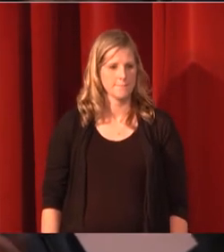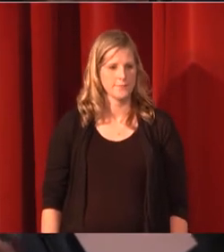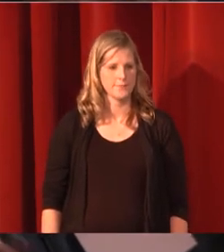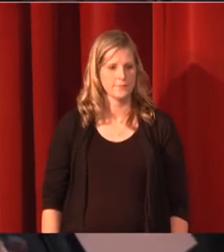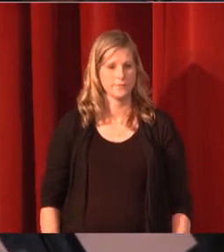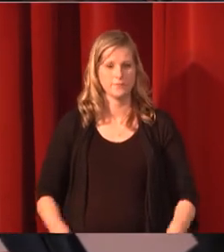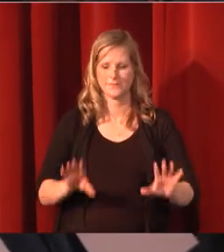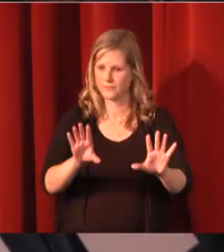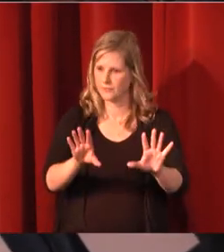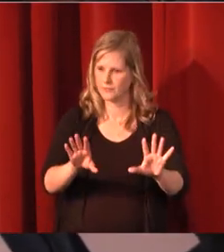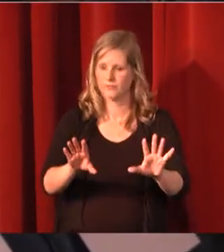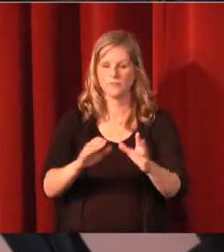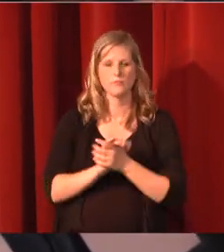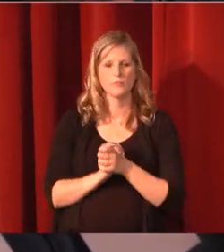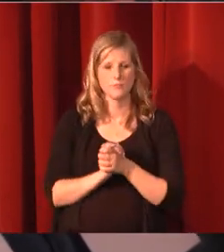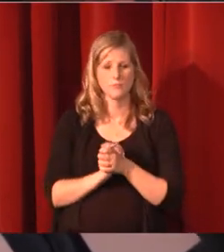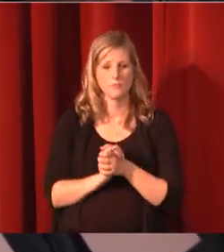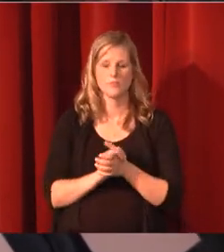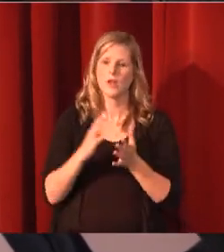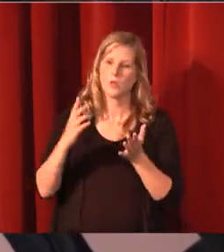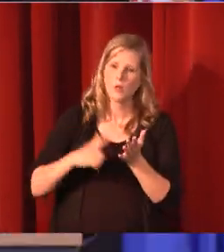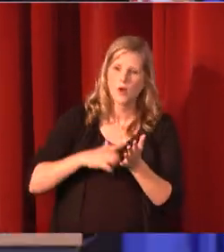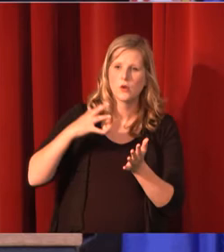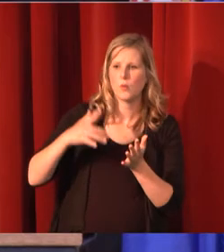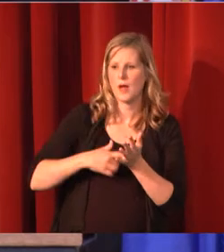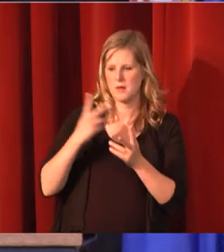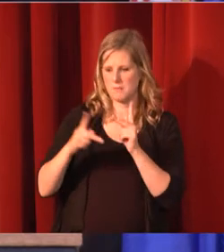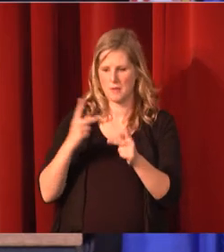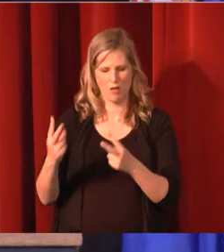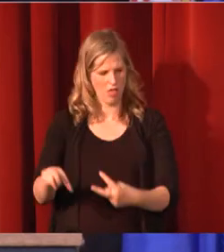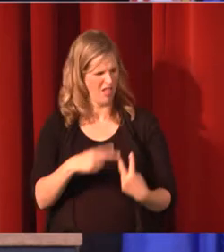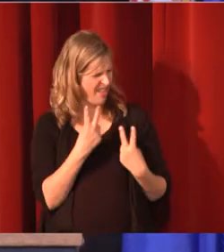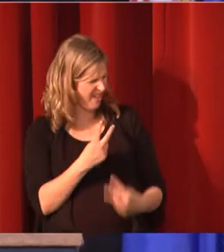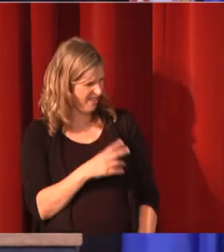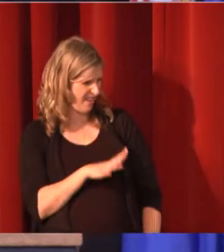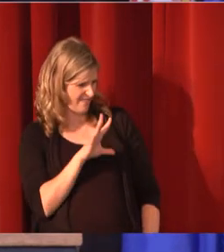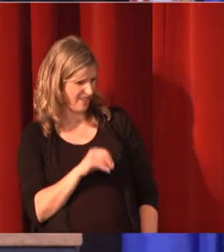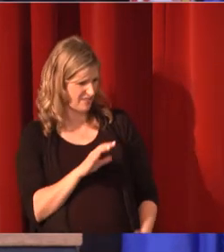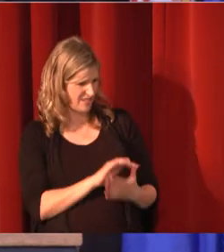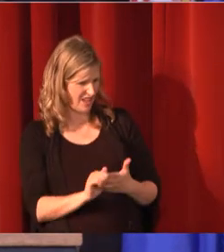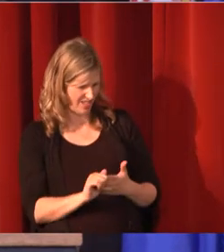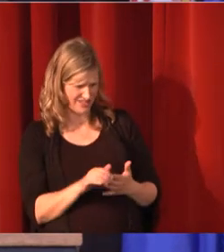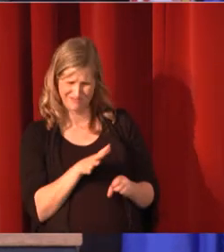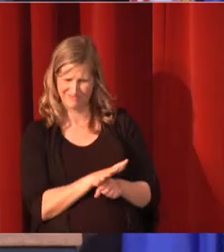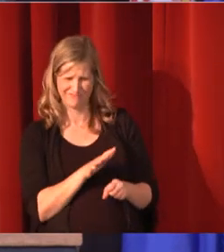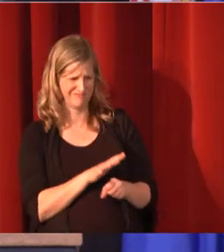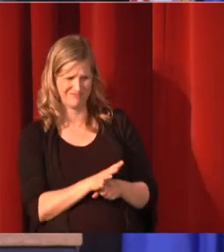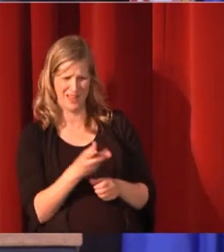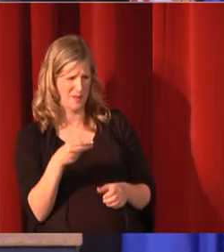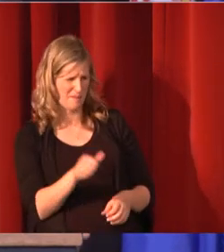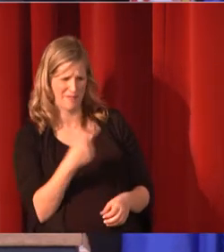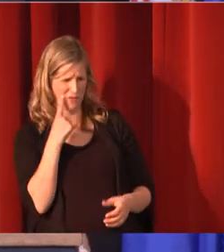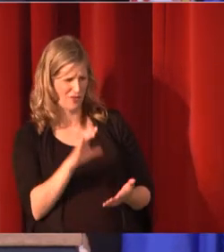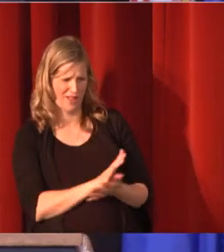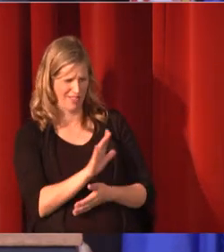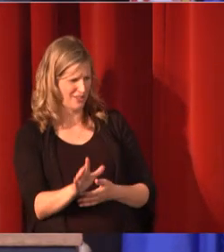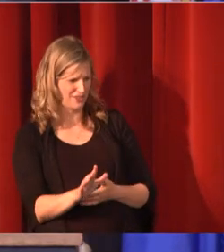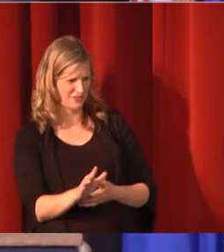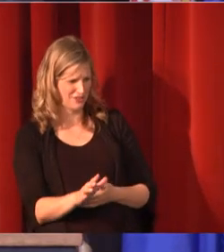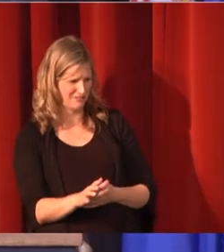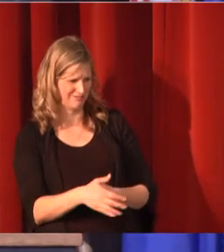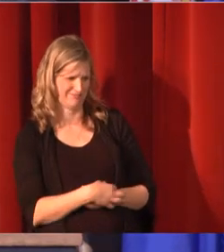on occasion on occasion people look at me and say $50 isn't enough to pay for college